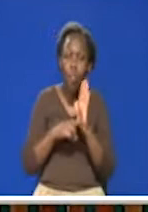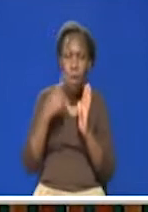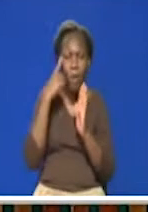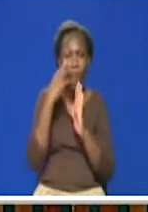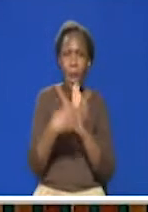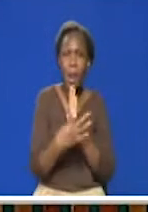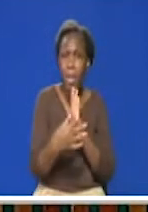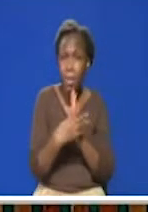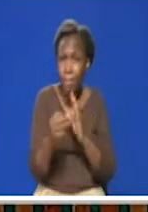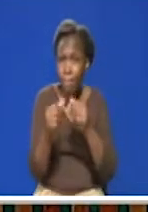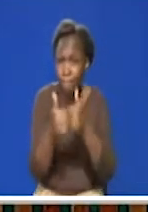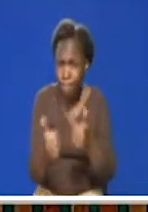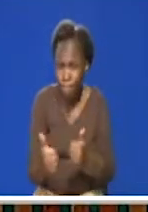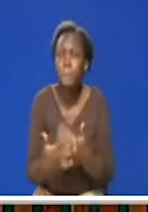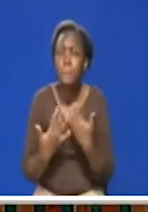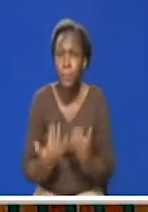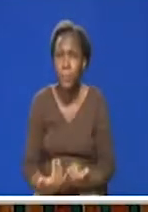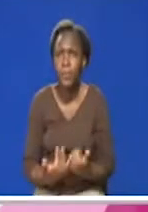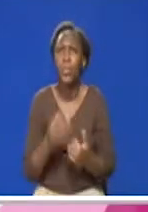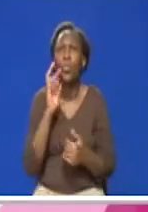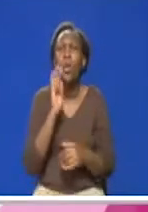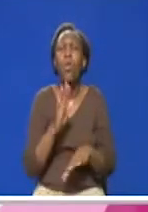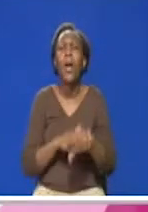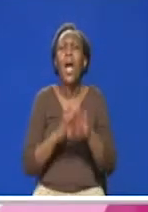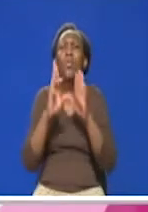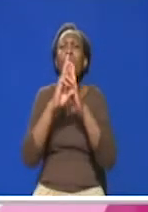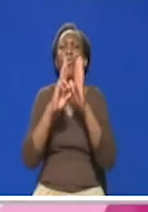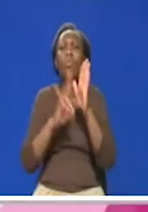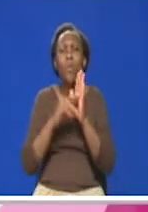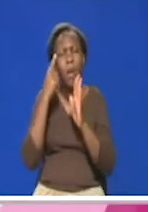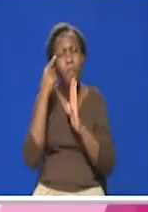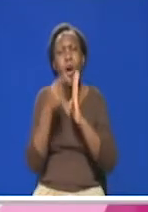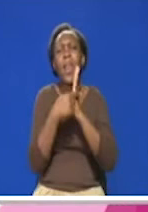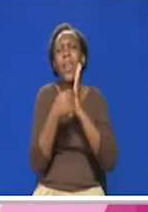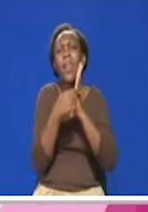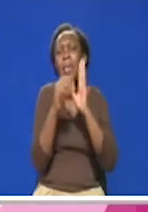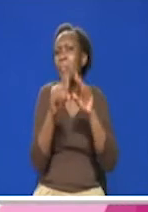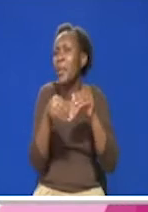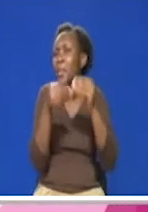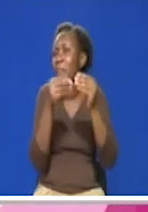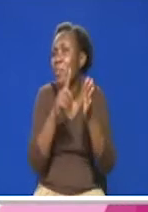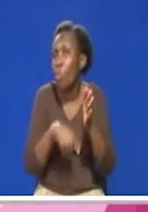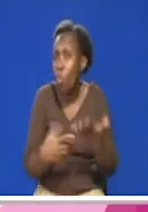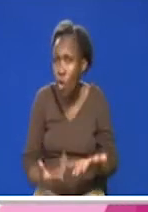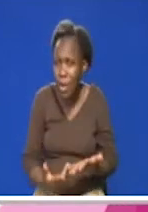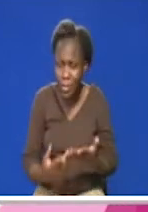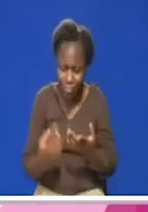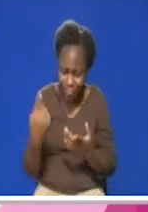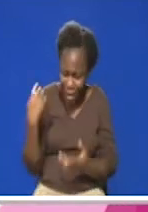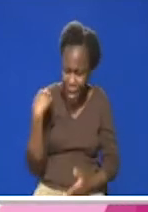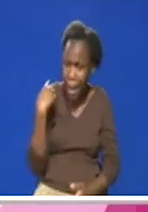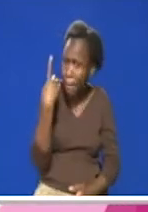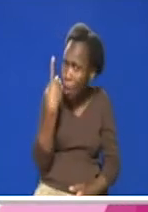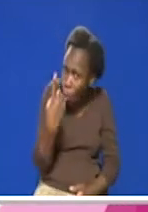So we start by looking at now the rules of nomenclature. And we start by looking at the first rule of